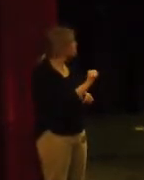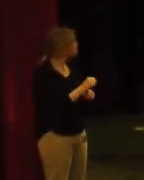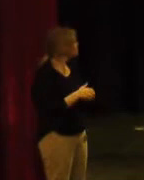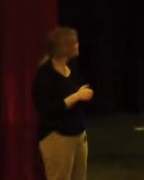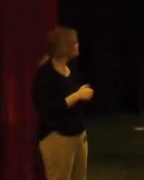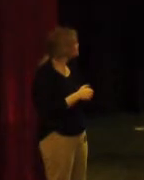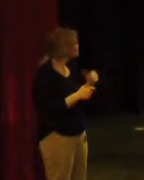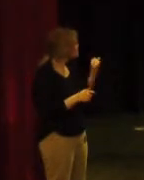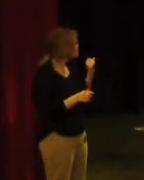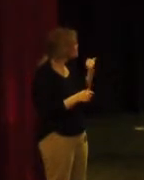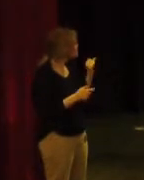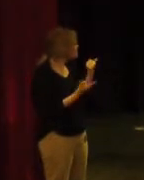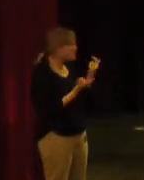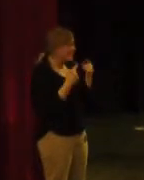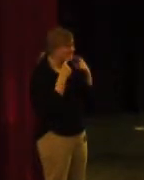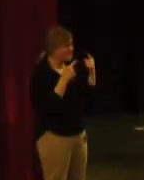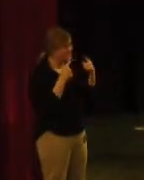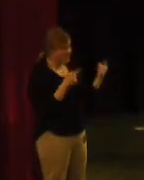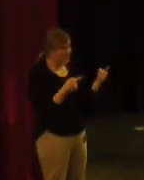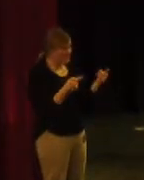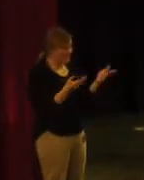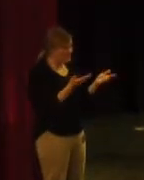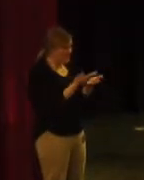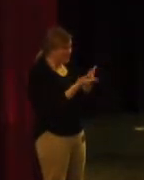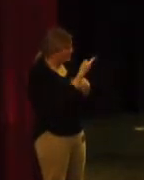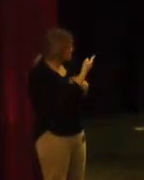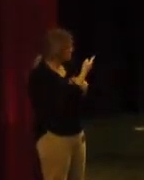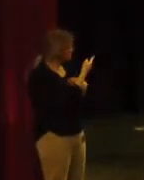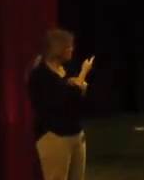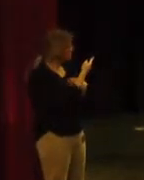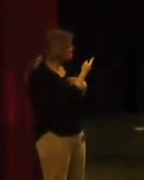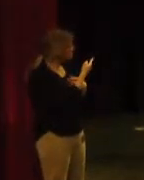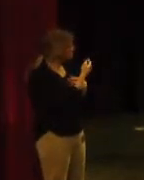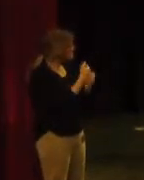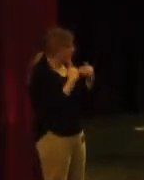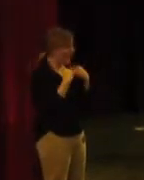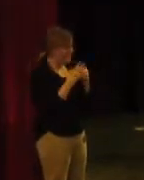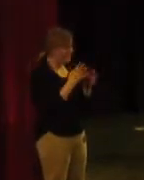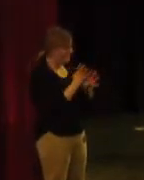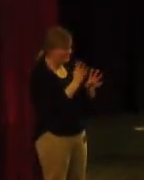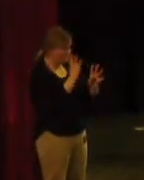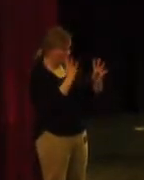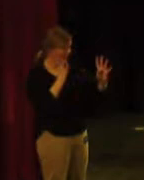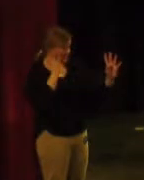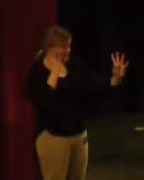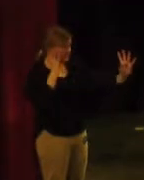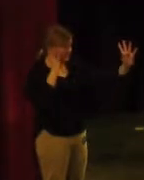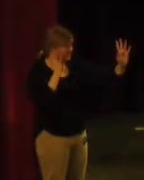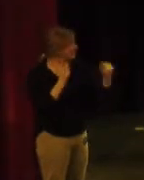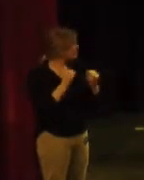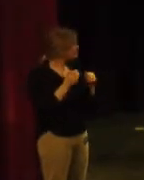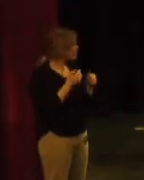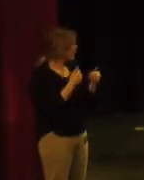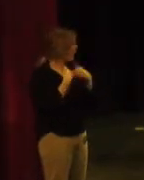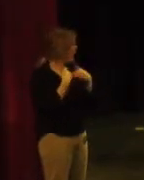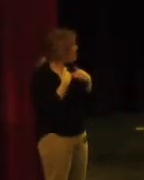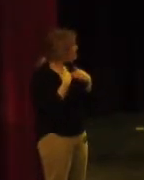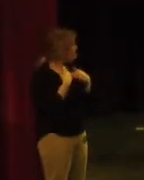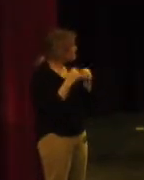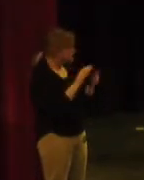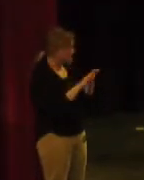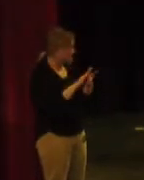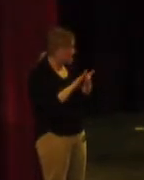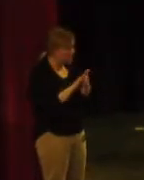This is a fairly famous thing called the drag. When you've got the fence going into the desert like this, what they do is they clear out this area right